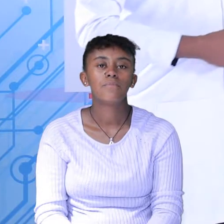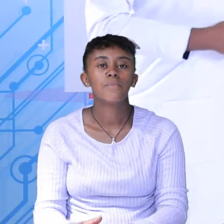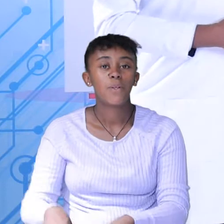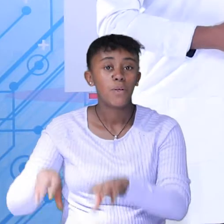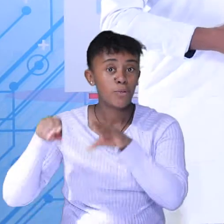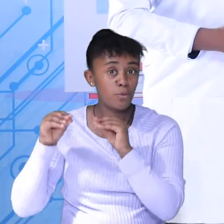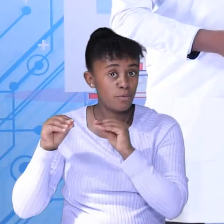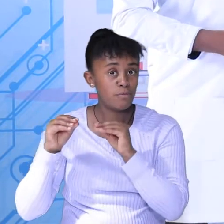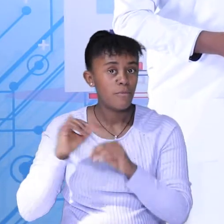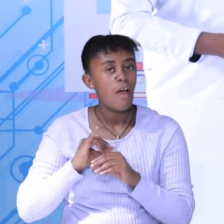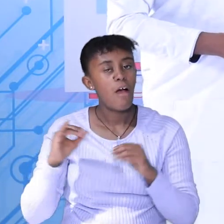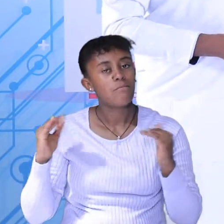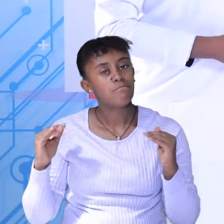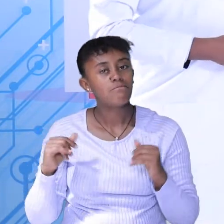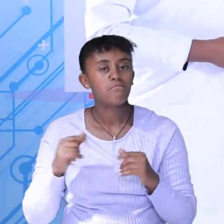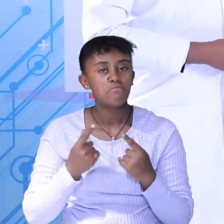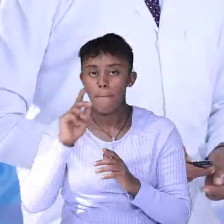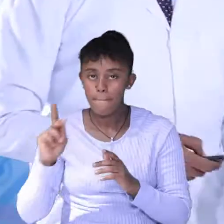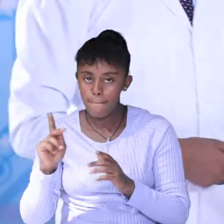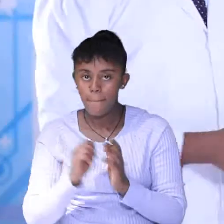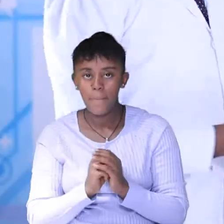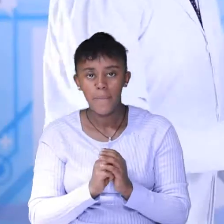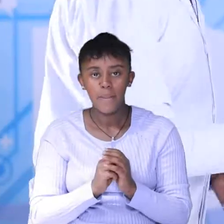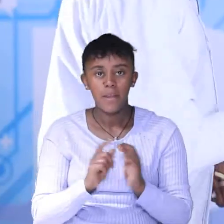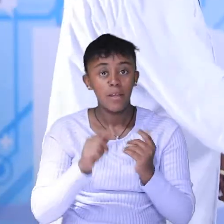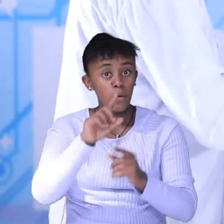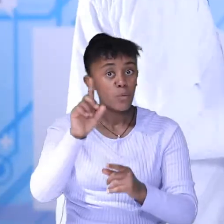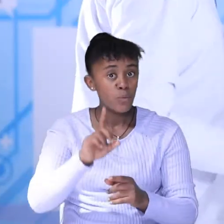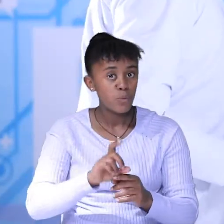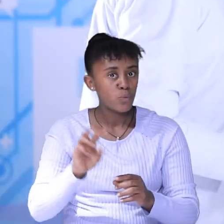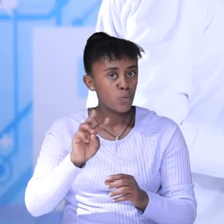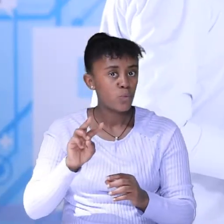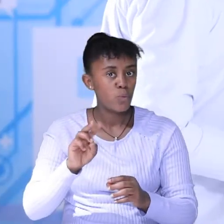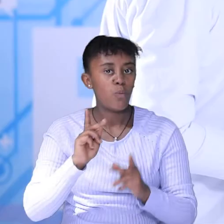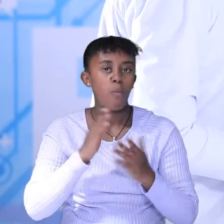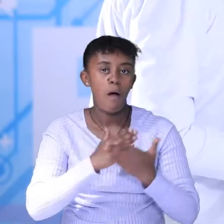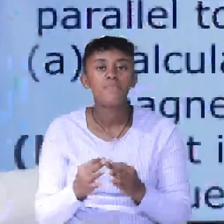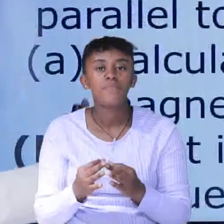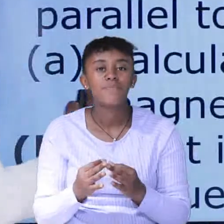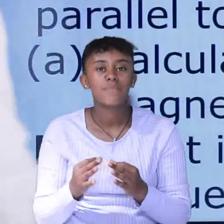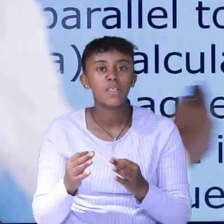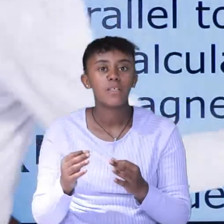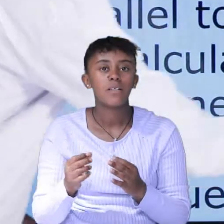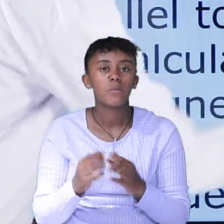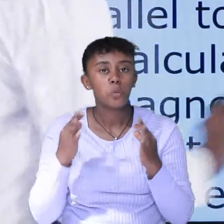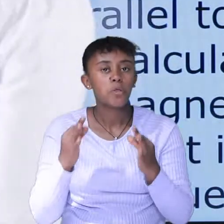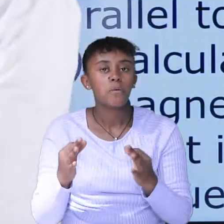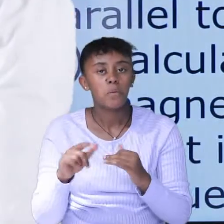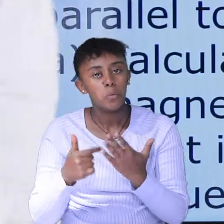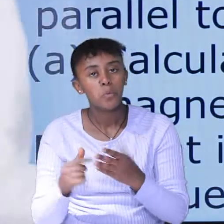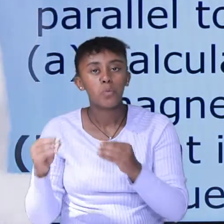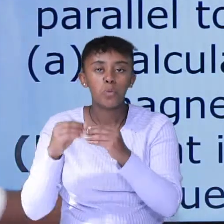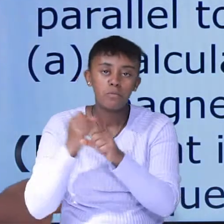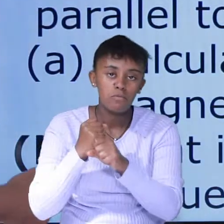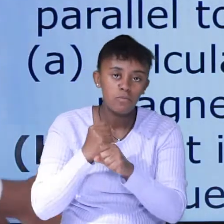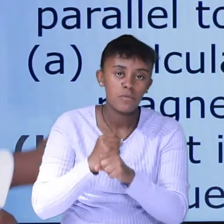Students, I hope you have tried to answer this one. Actually, the question has two parts. The first question is to determine or to calculate